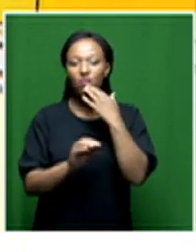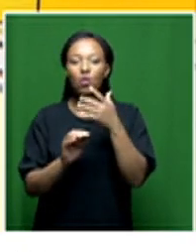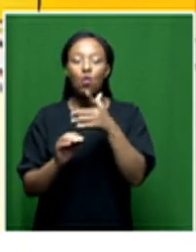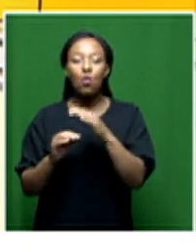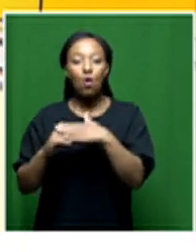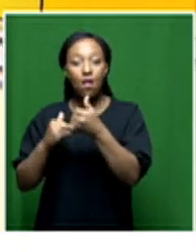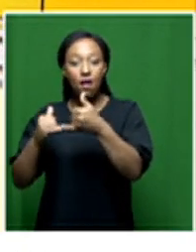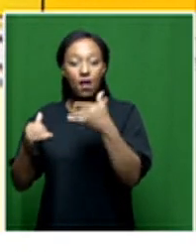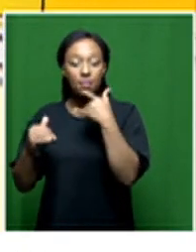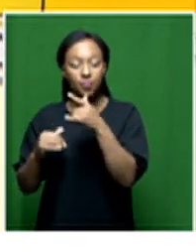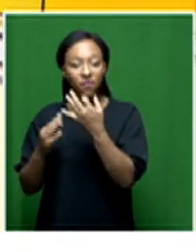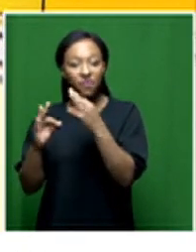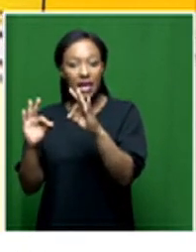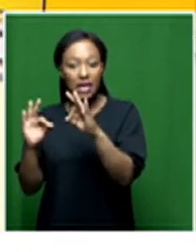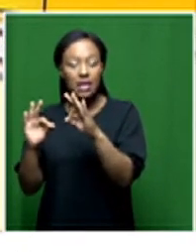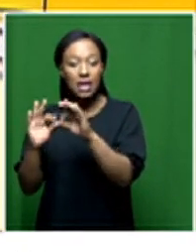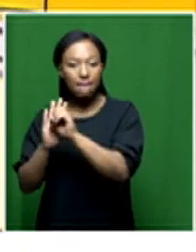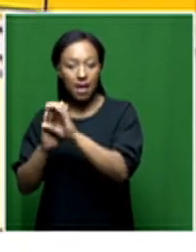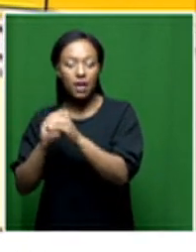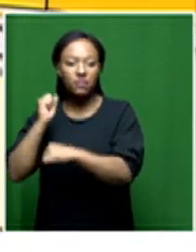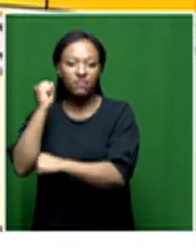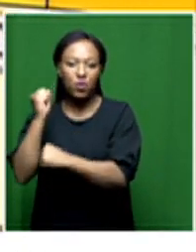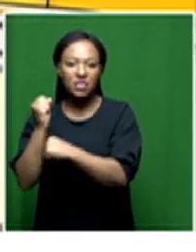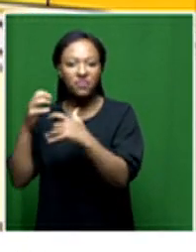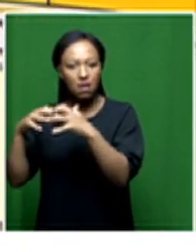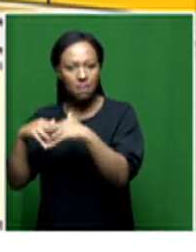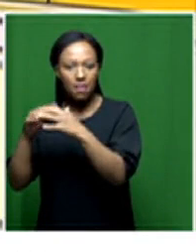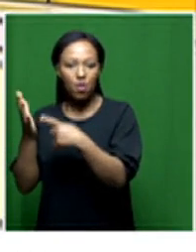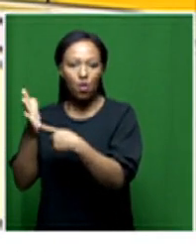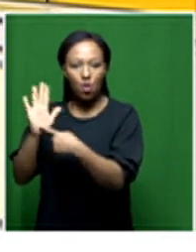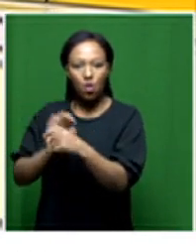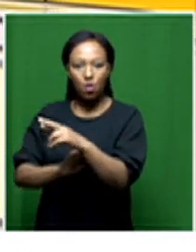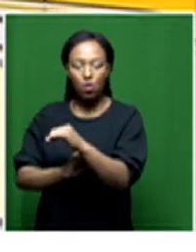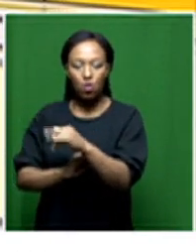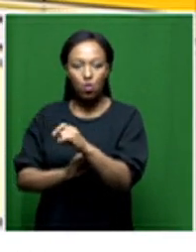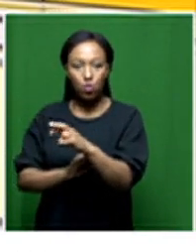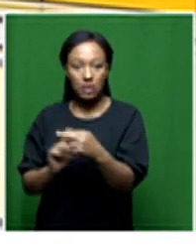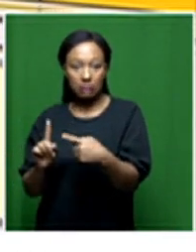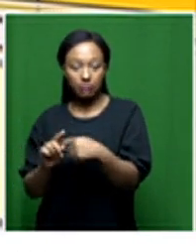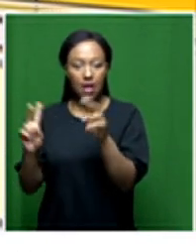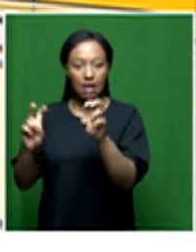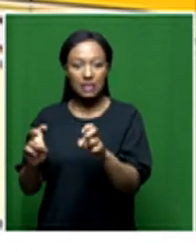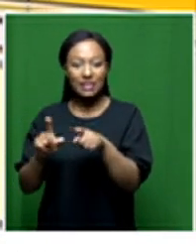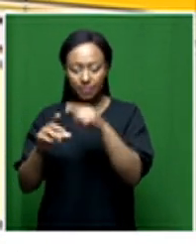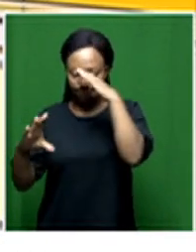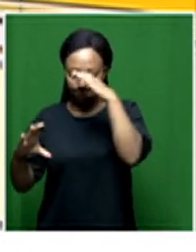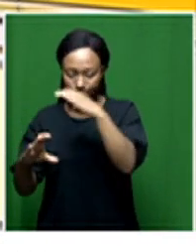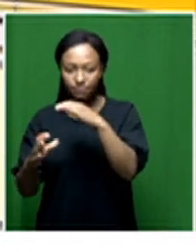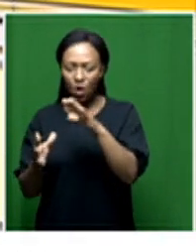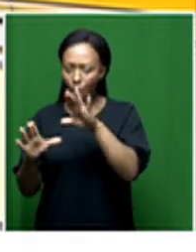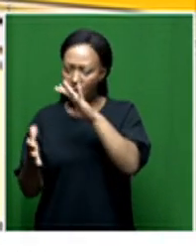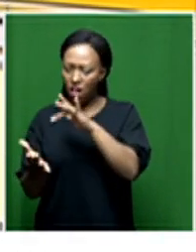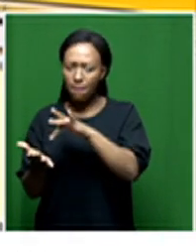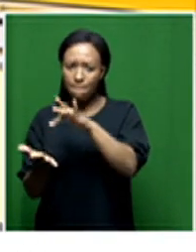Market Foundation, de Ruyter also made mention of decentralisation of electricity and buying from a generator